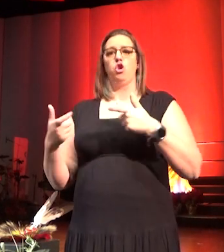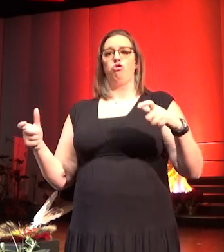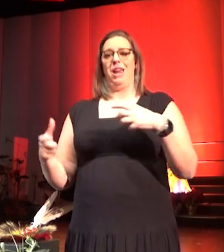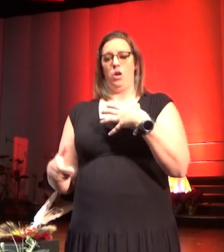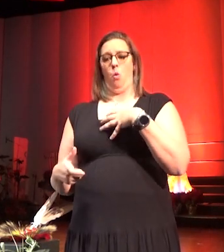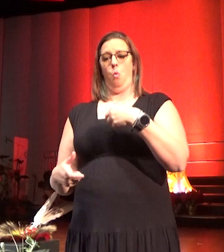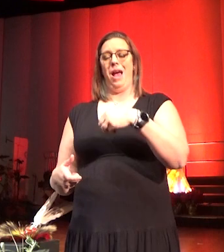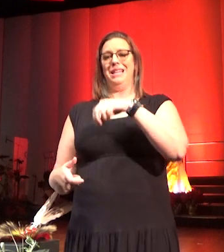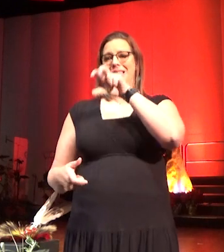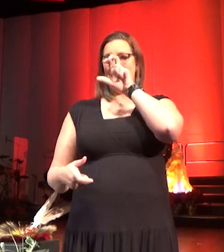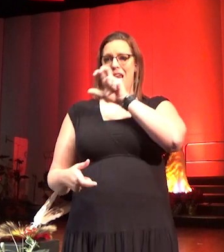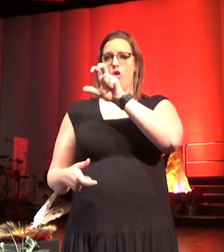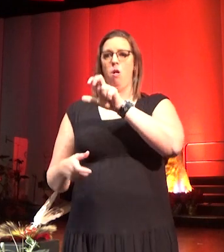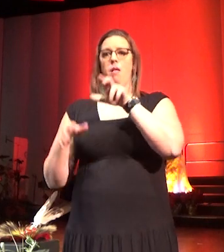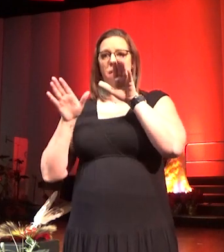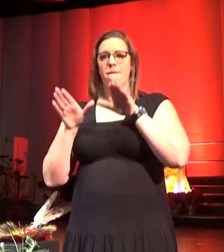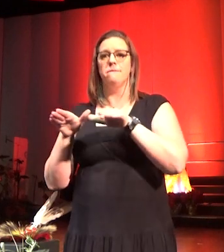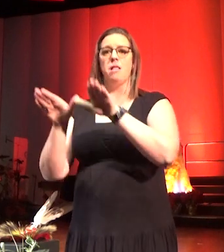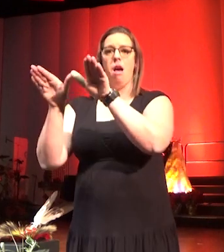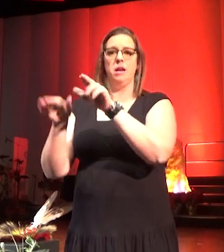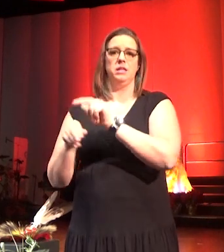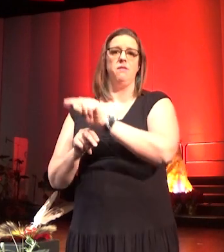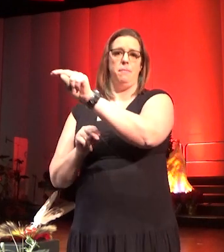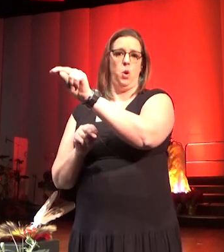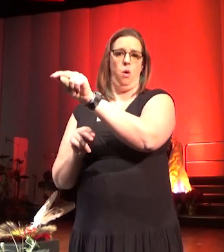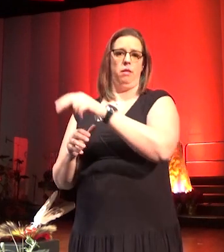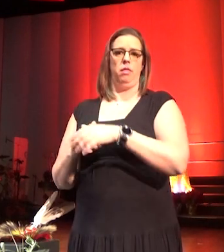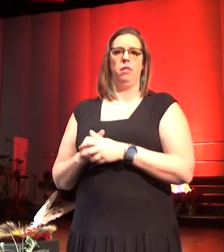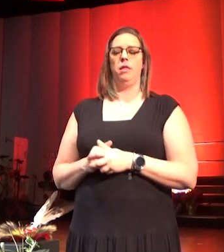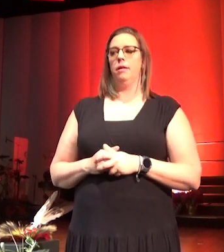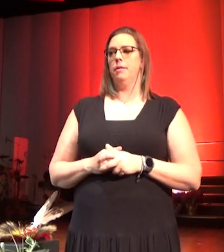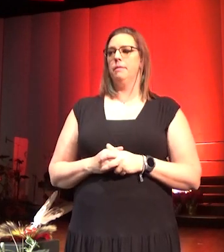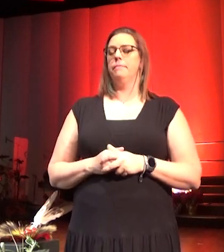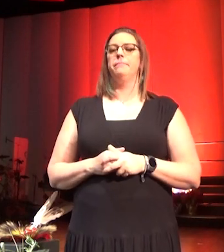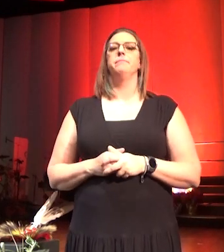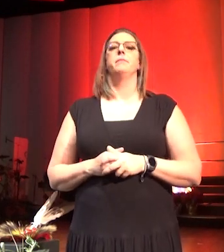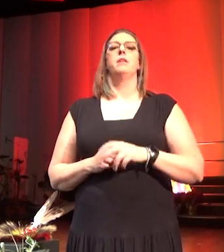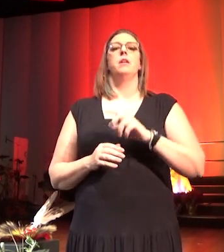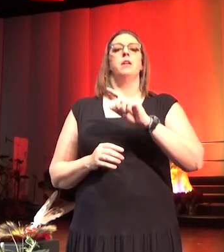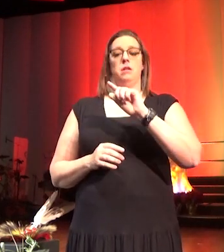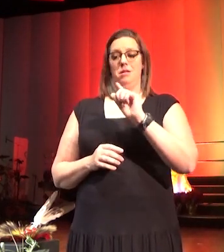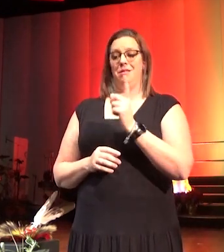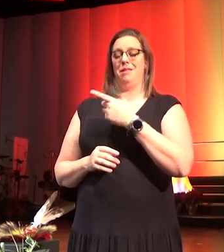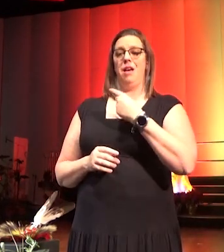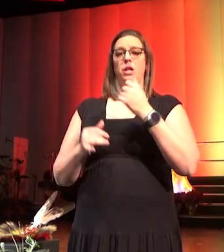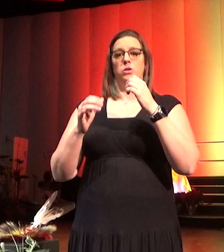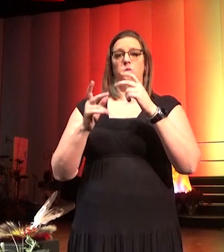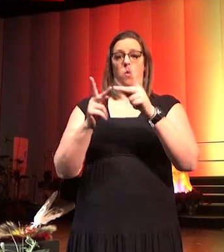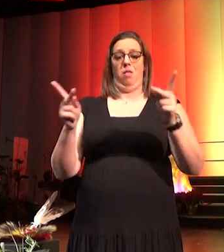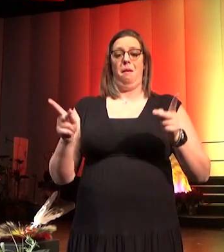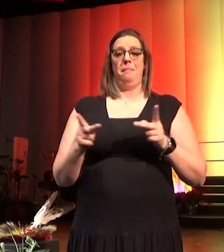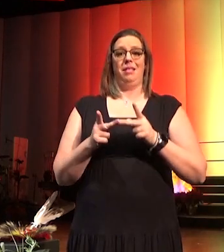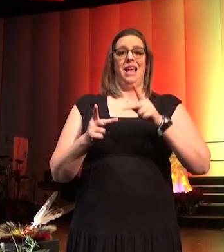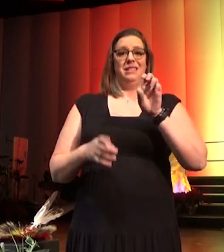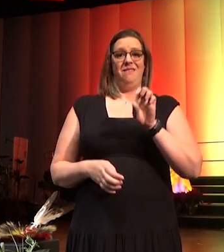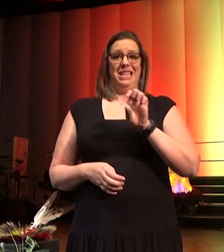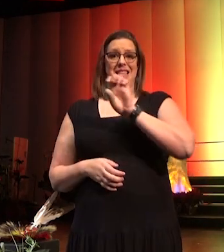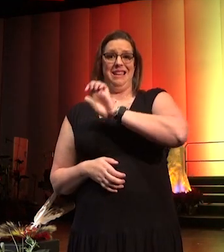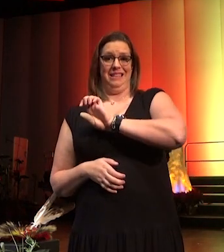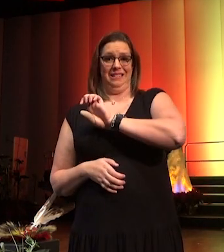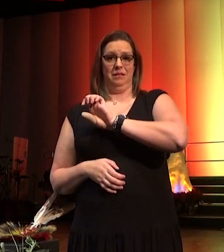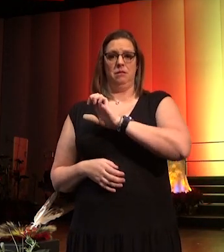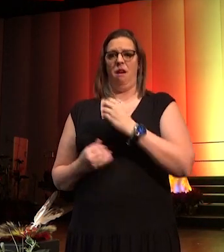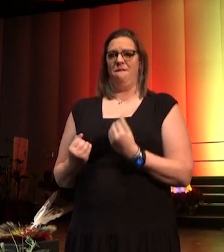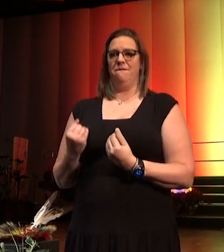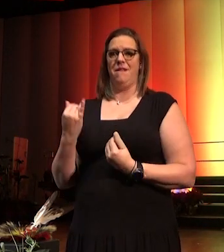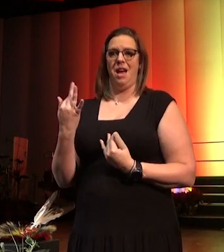eagle that flies from the north. And to that place of the great east, the place of the